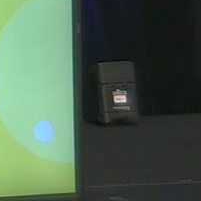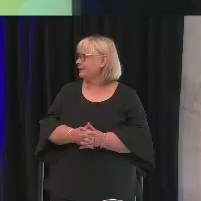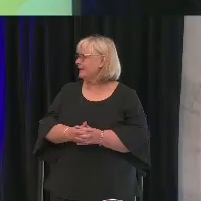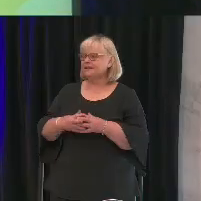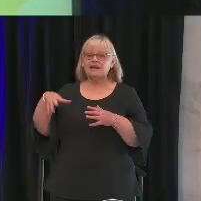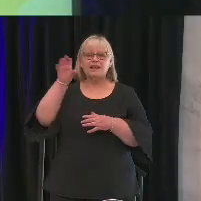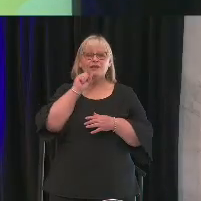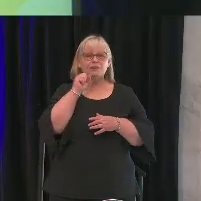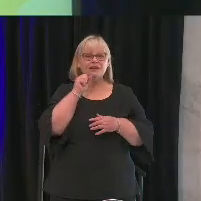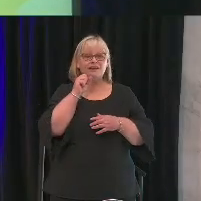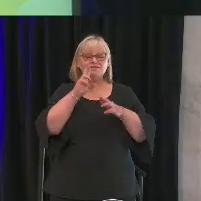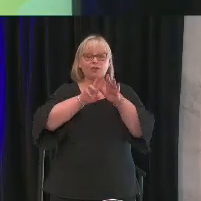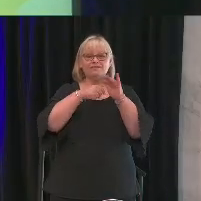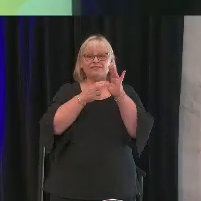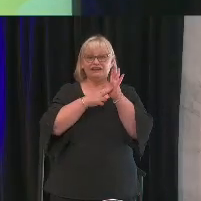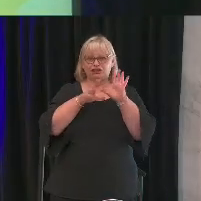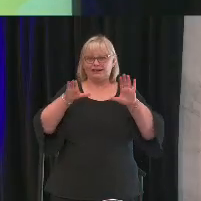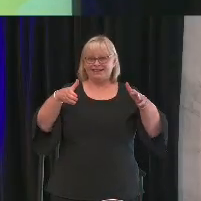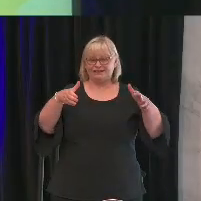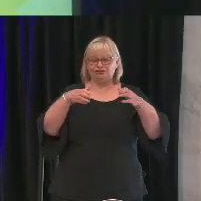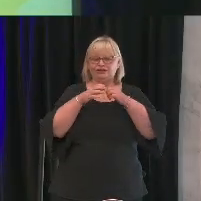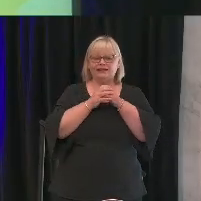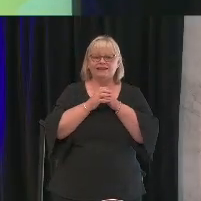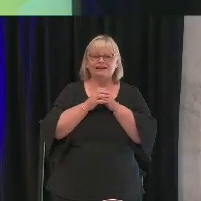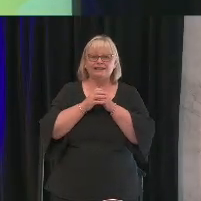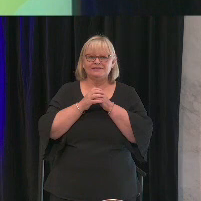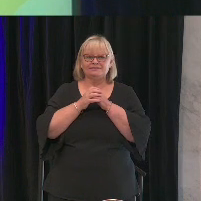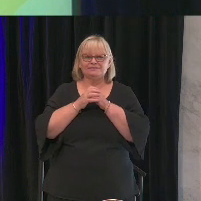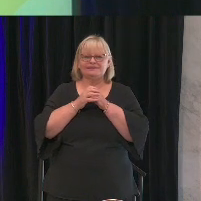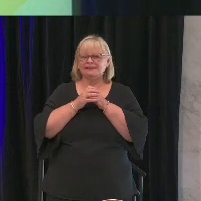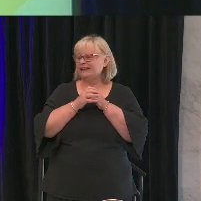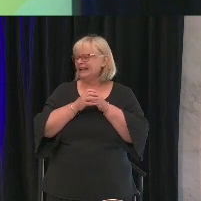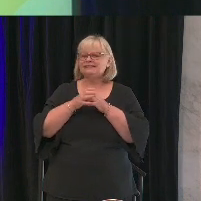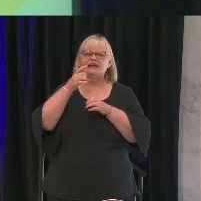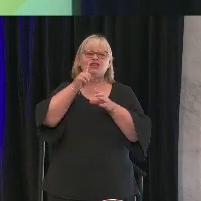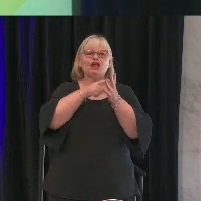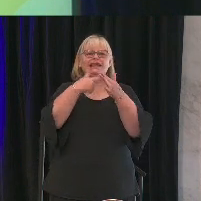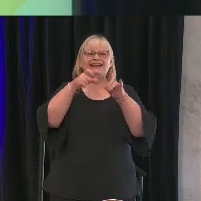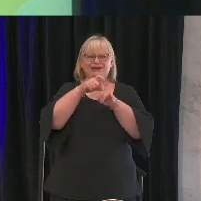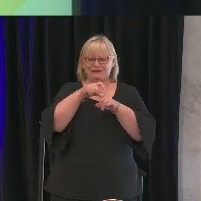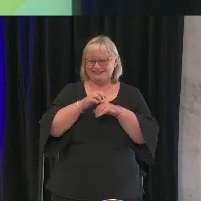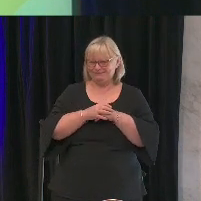And the winner in the fiction category is The Yield by Tara June Winch.